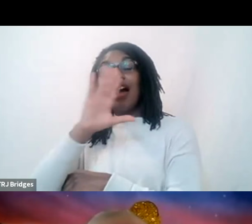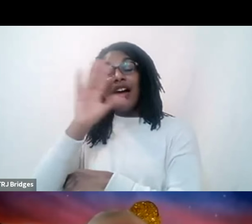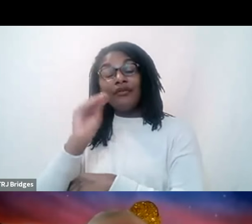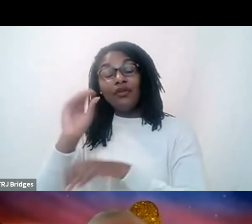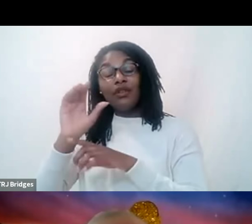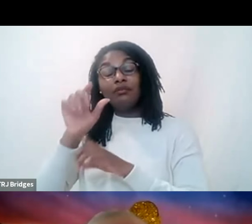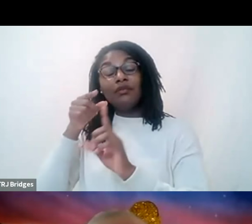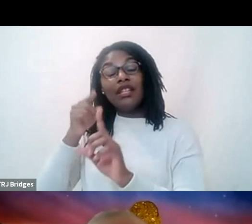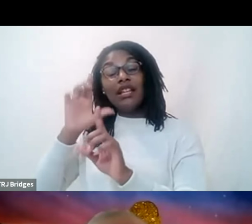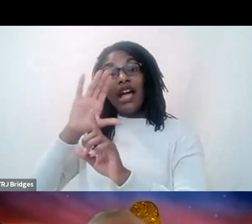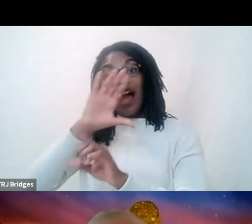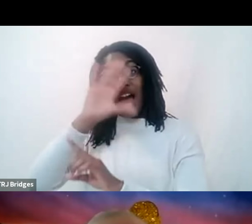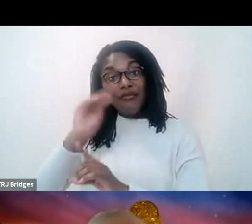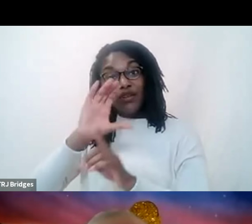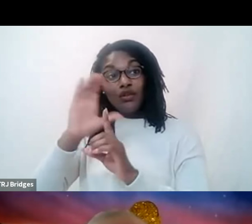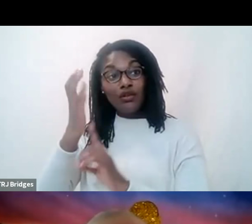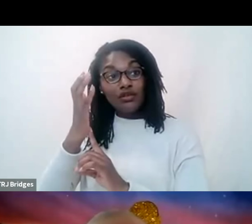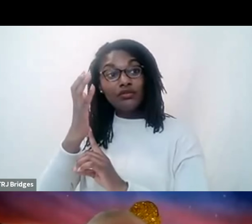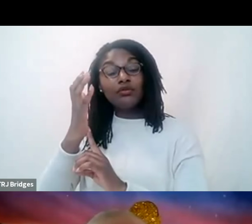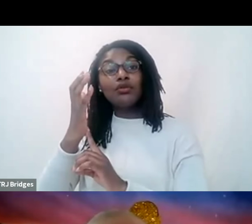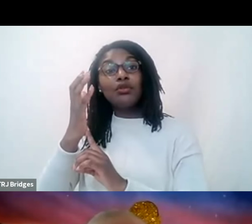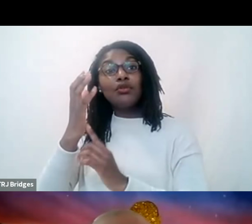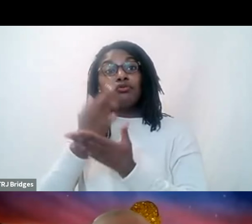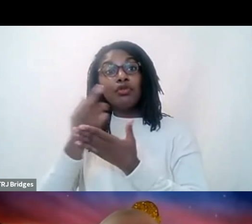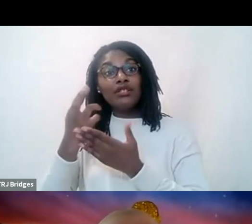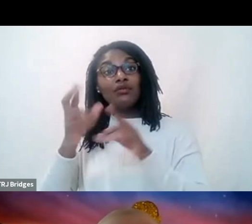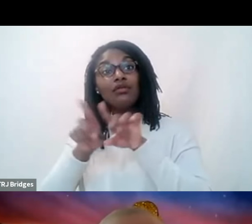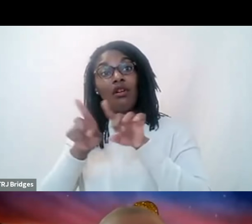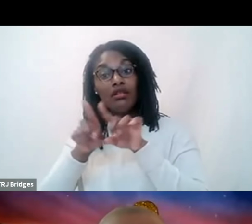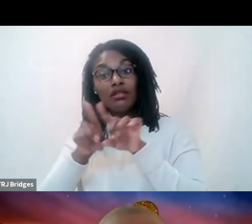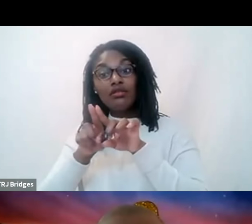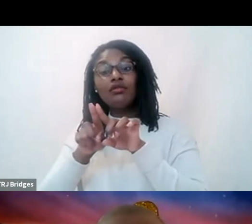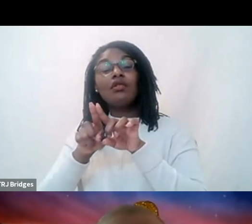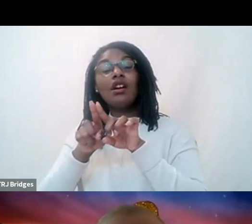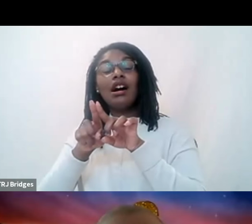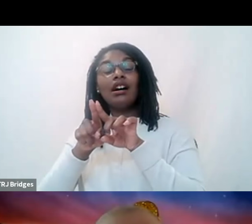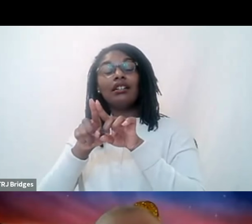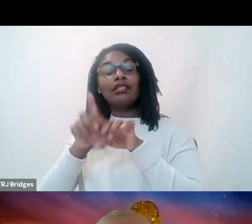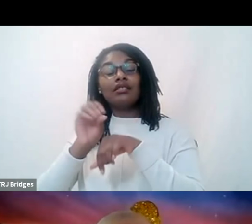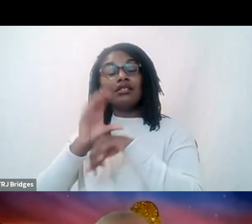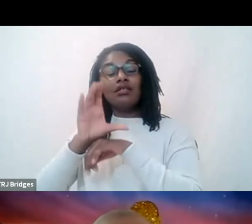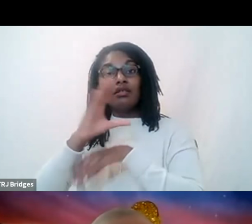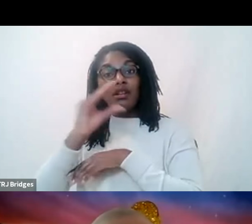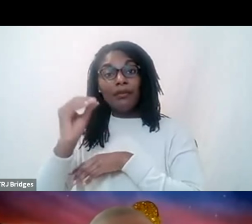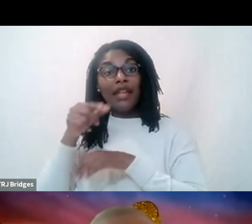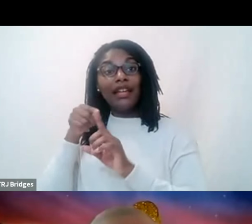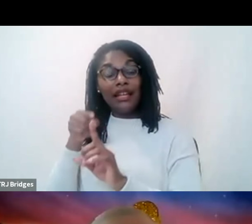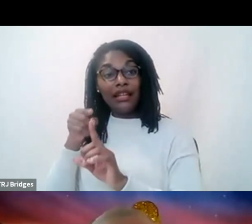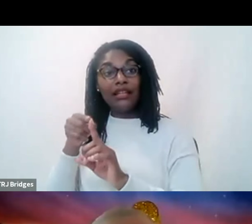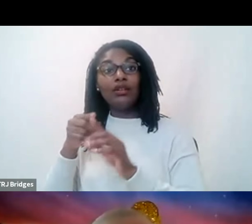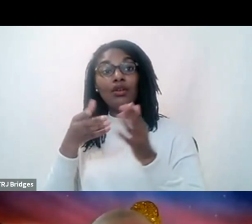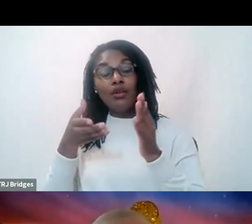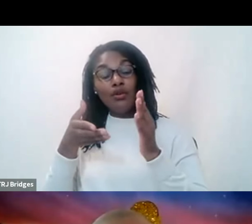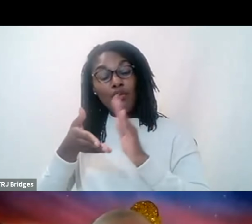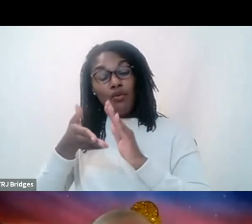cultural edutainment resource and consulting company. He's the organizer of the Back to Africa Festival